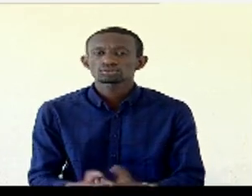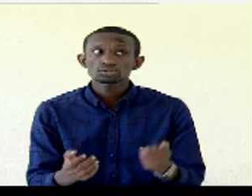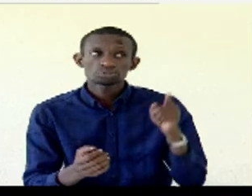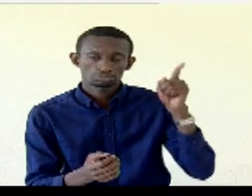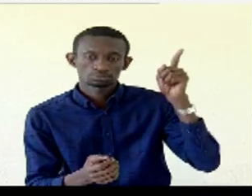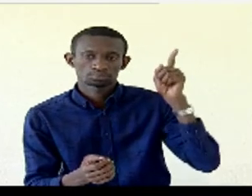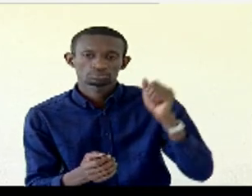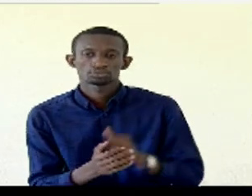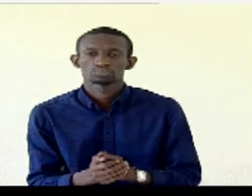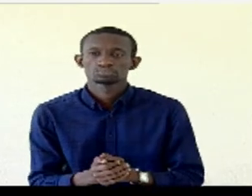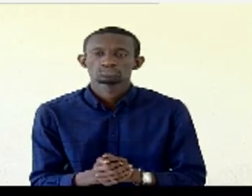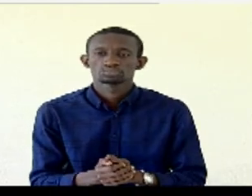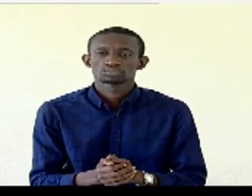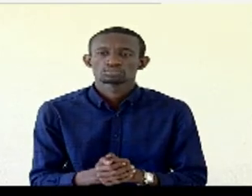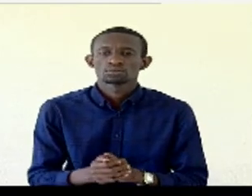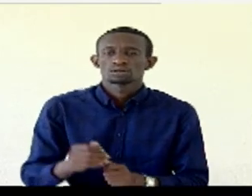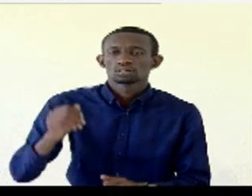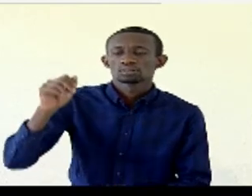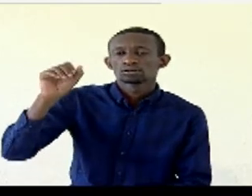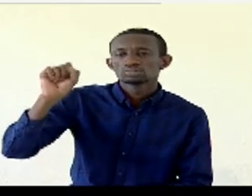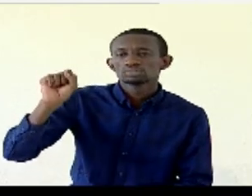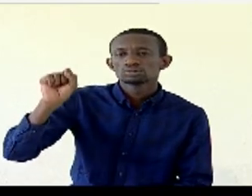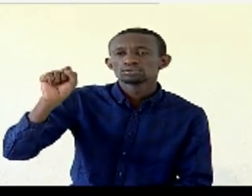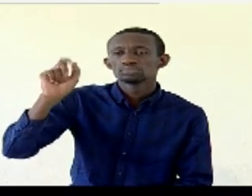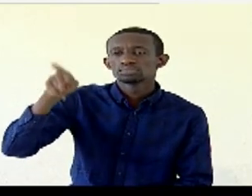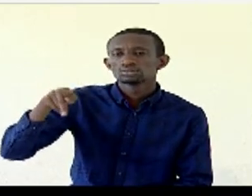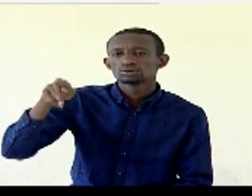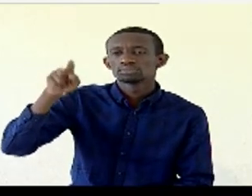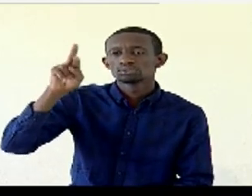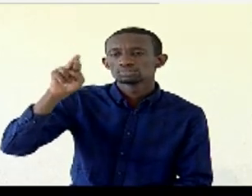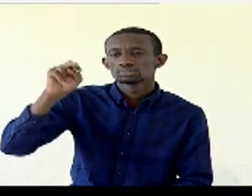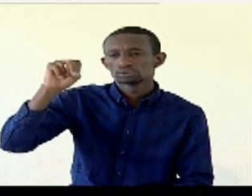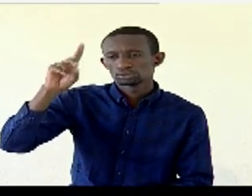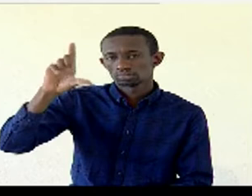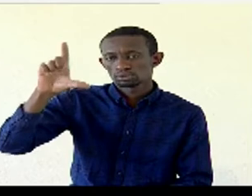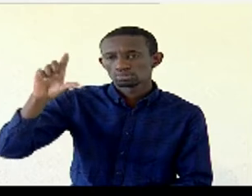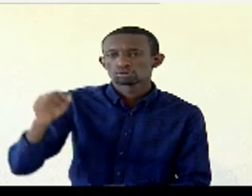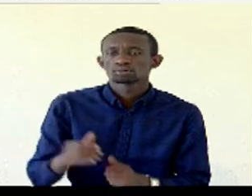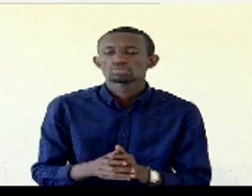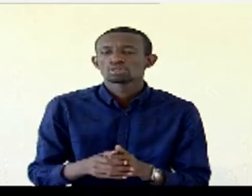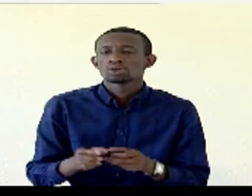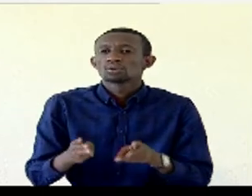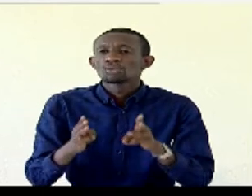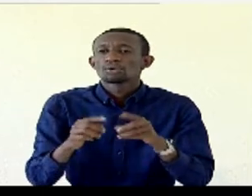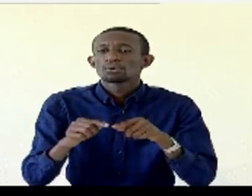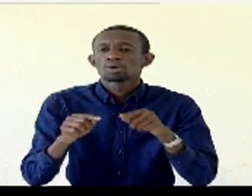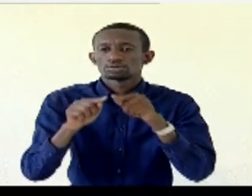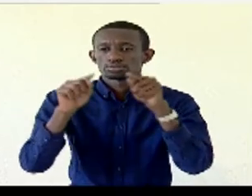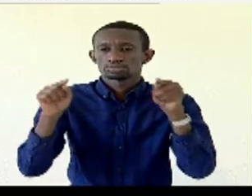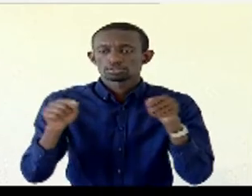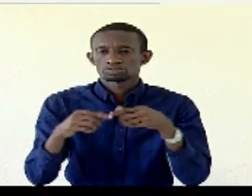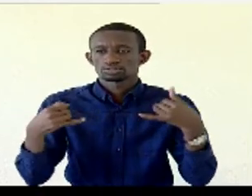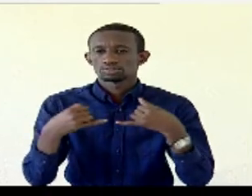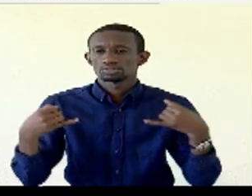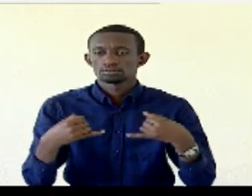here. Spindles and microtubules, also referred to as spindle fibers in cells, like the way you hang clothes, and then you have these wires, and